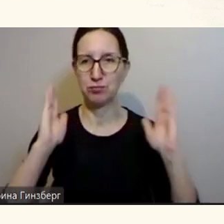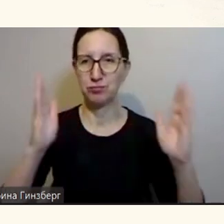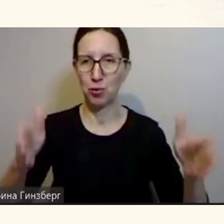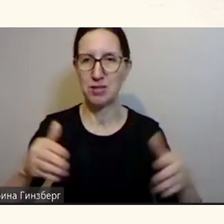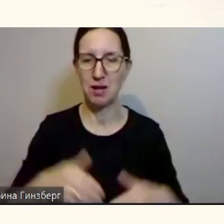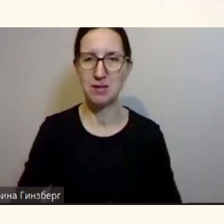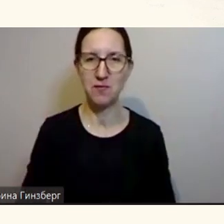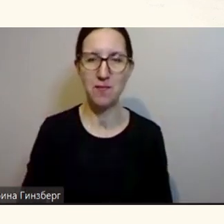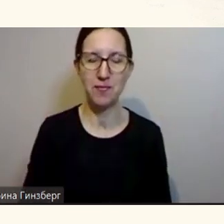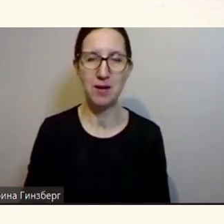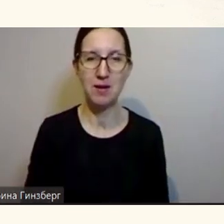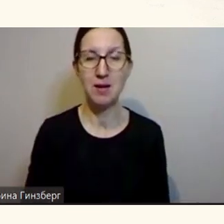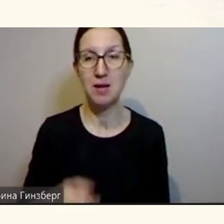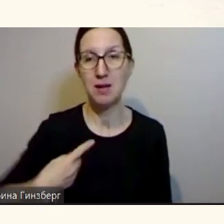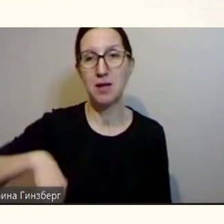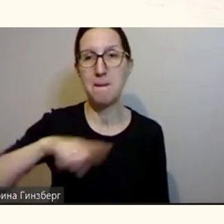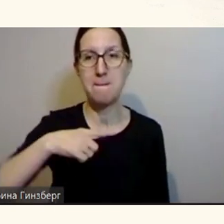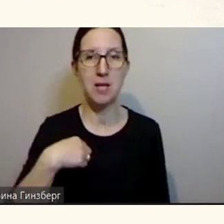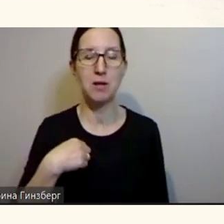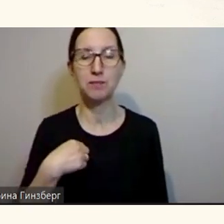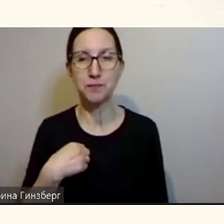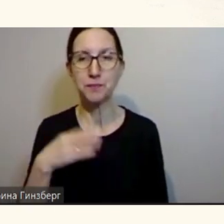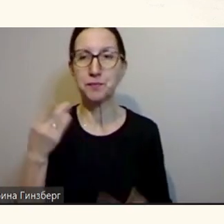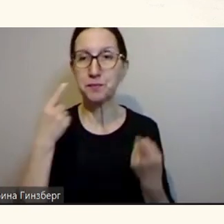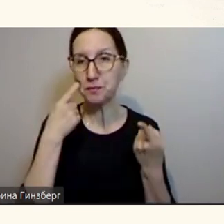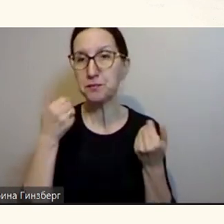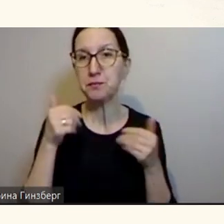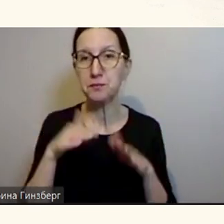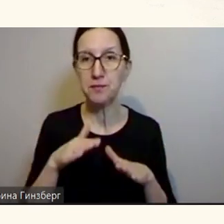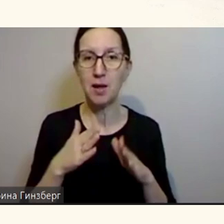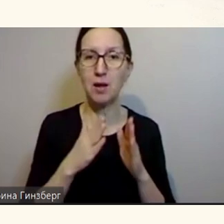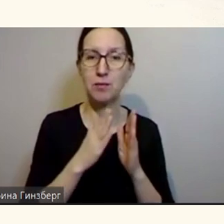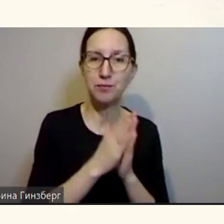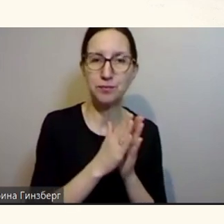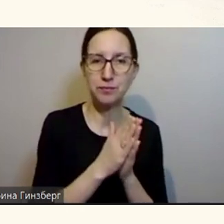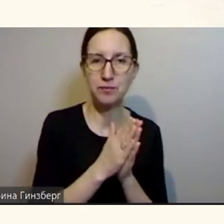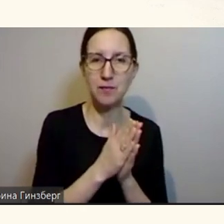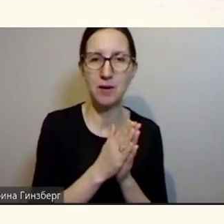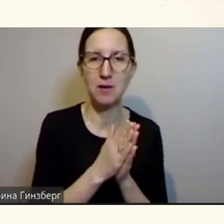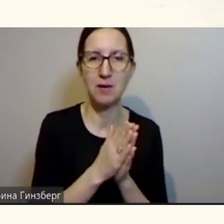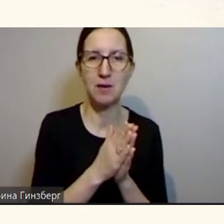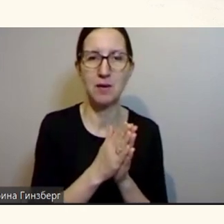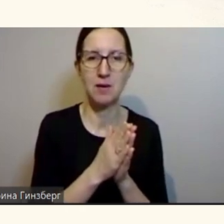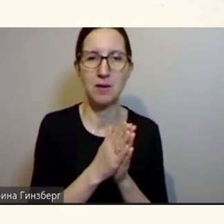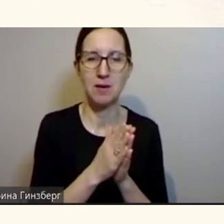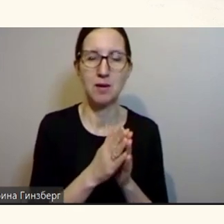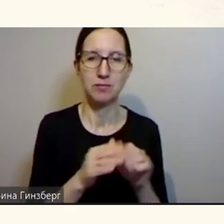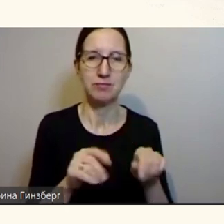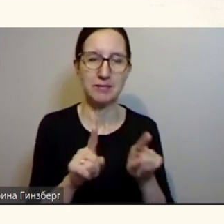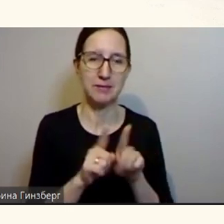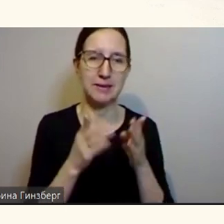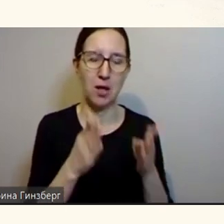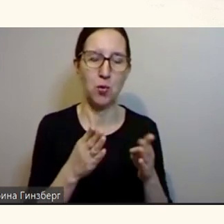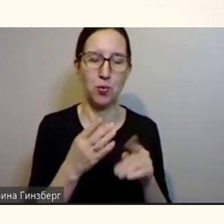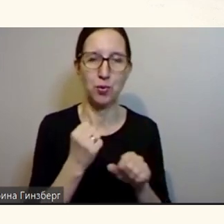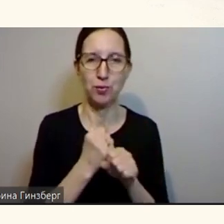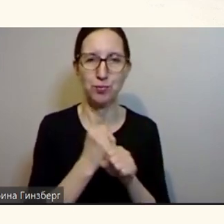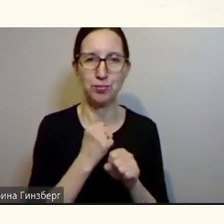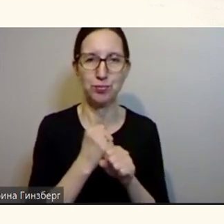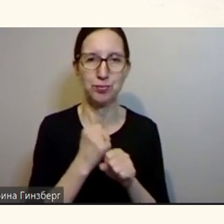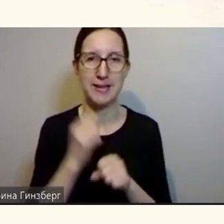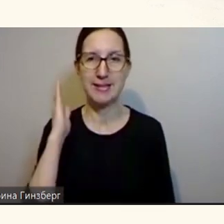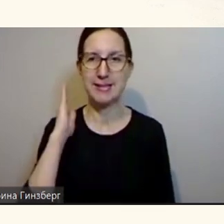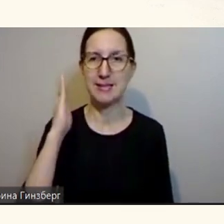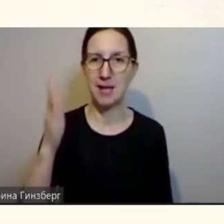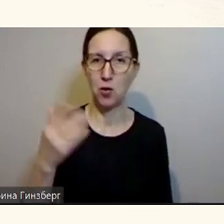protected from the rest of the space. And they actually did it. It was extremely long. But each of these little rooms, they asked